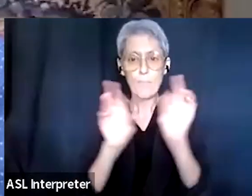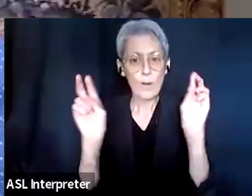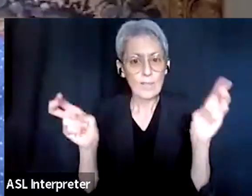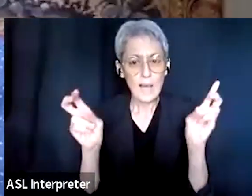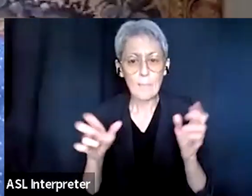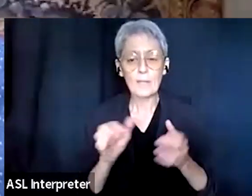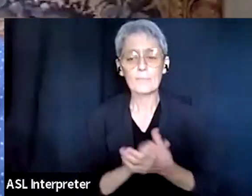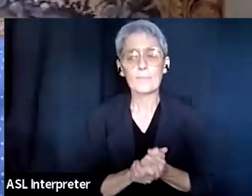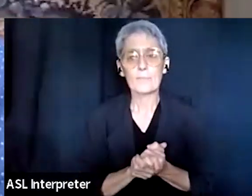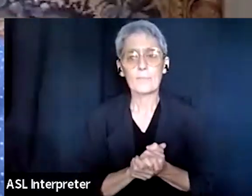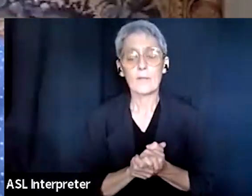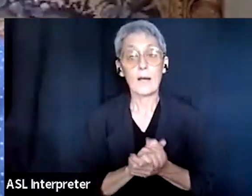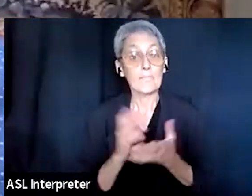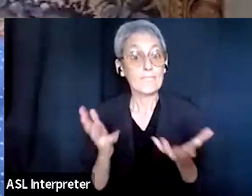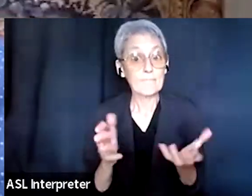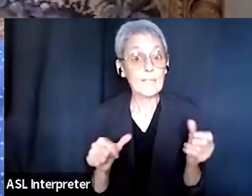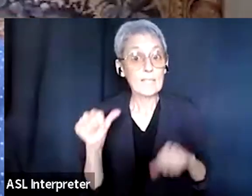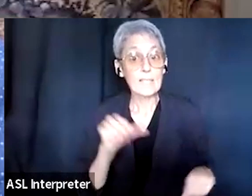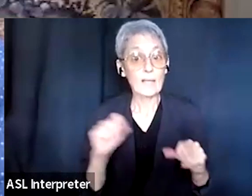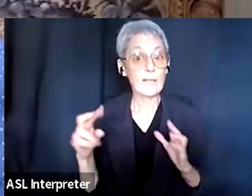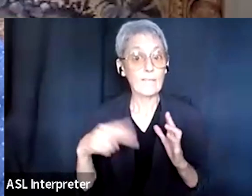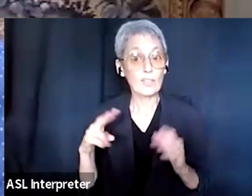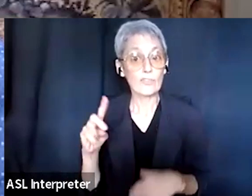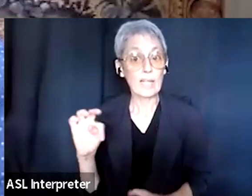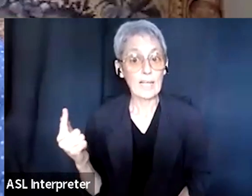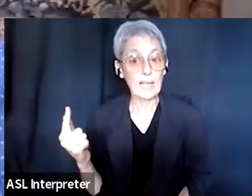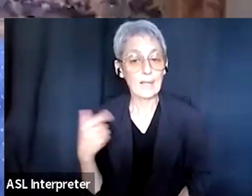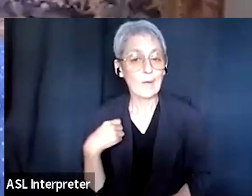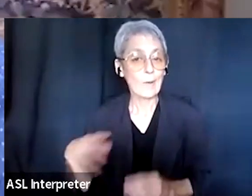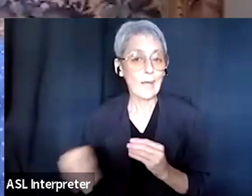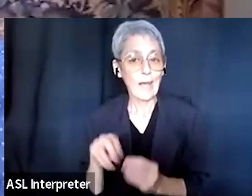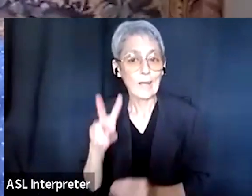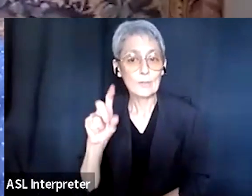the science of reading. We're calling it Science of Reading 2.0.